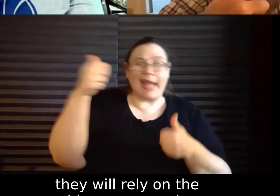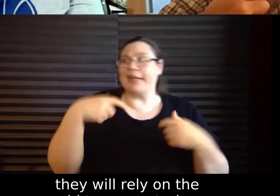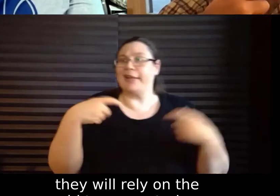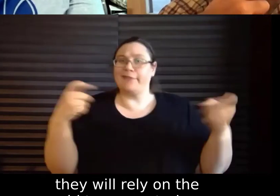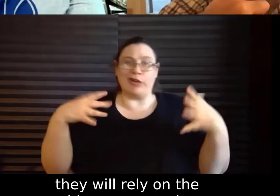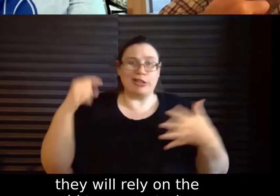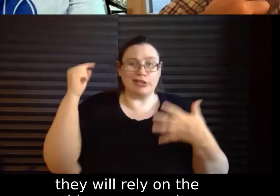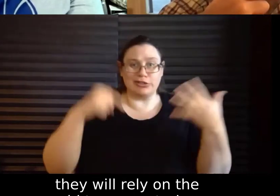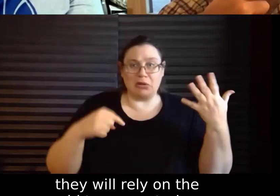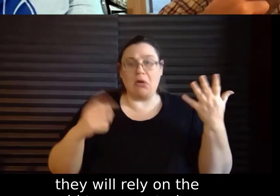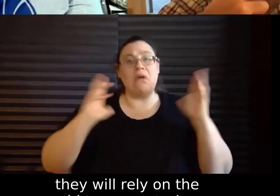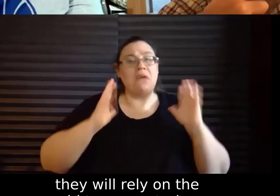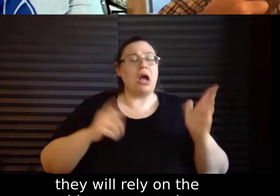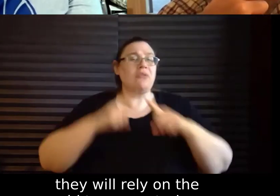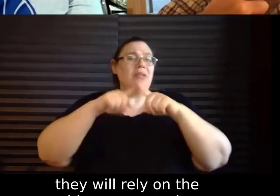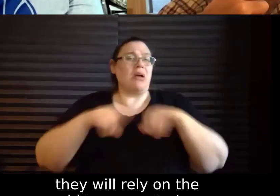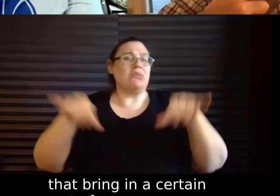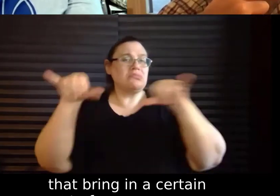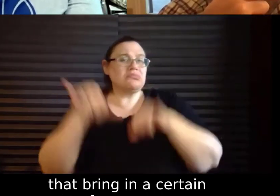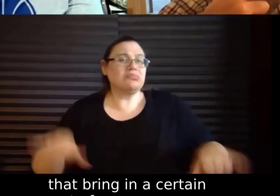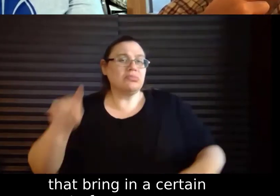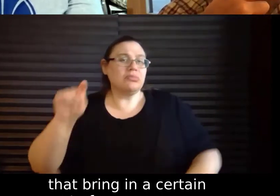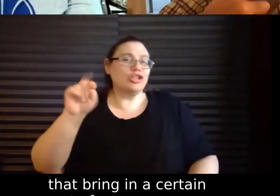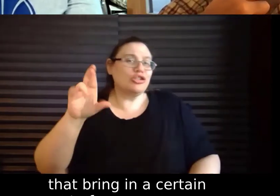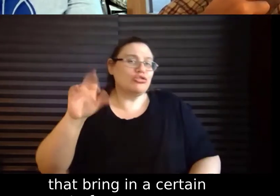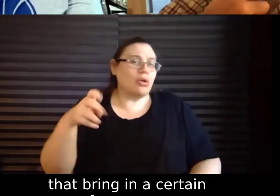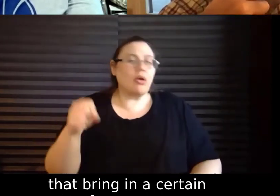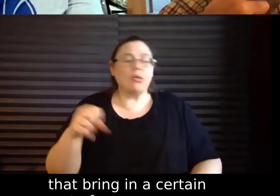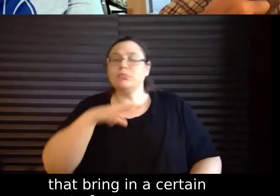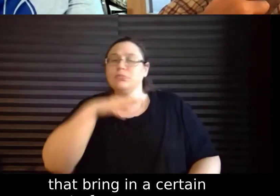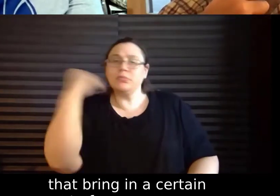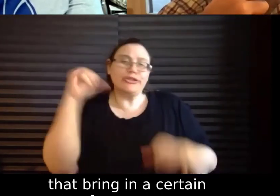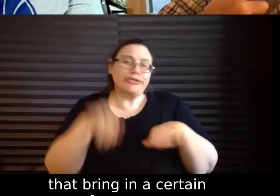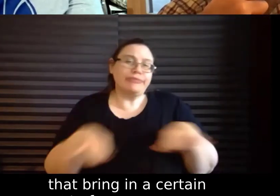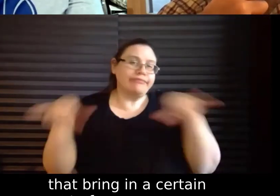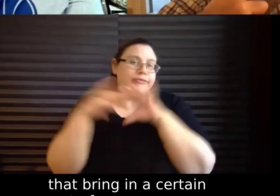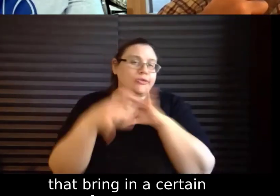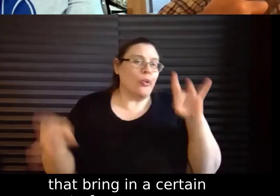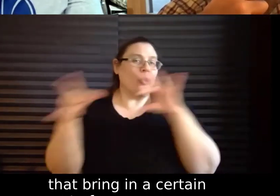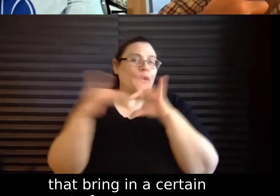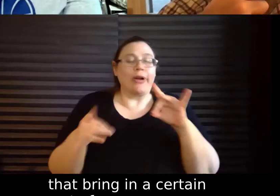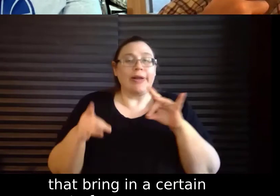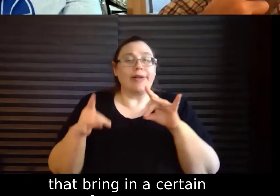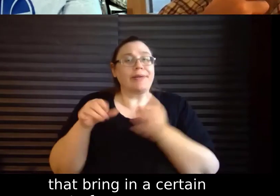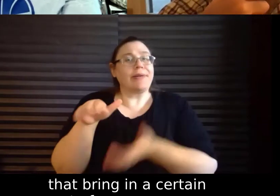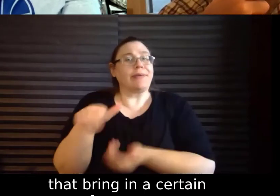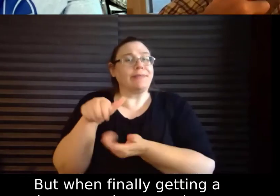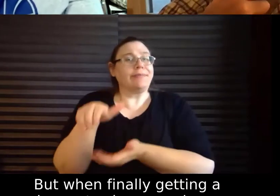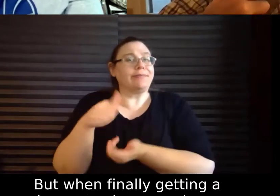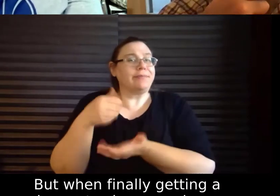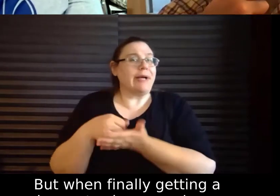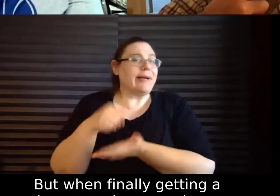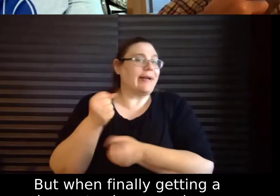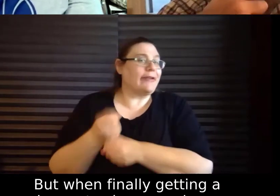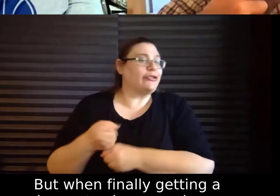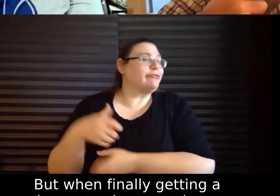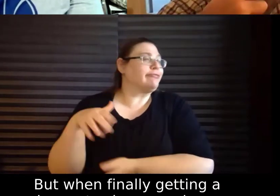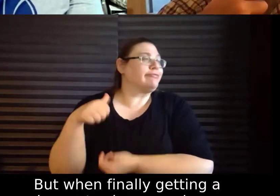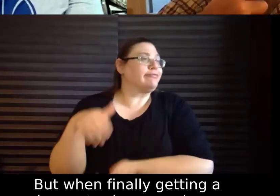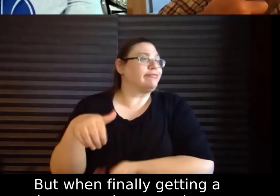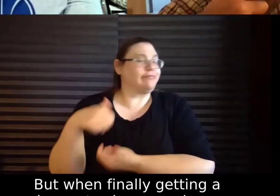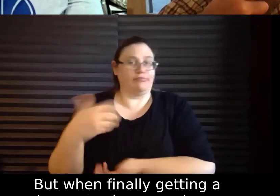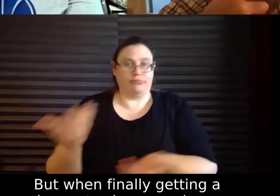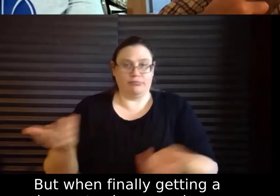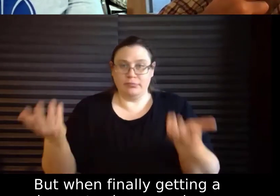going to rely on the old tropes or stories that have brought in a certain amount of money every year. But